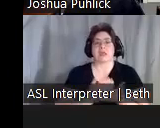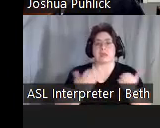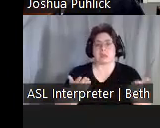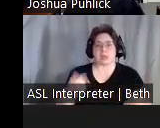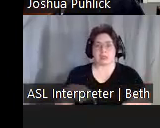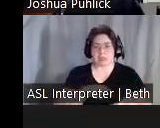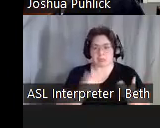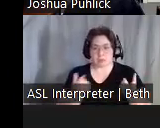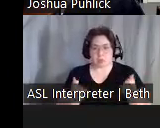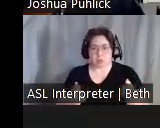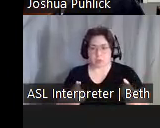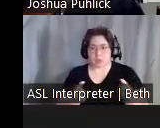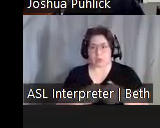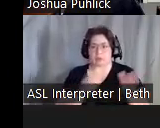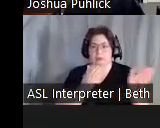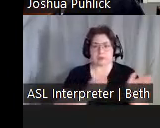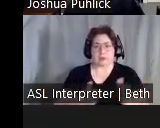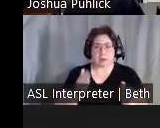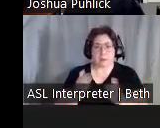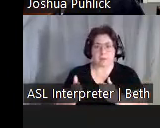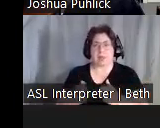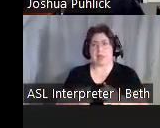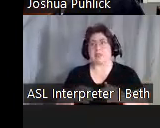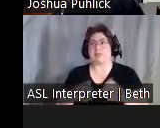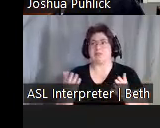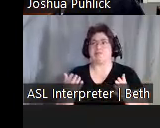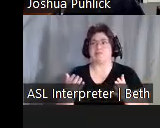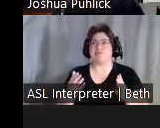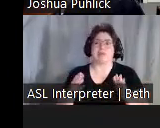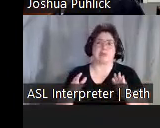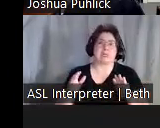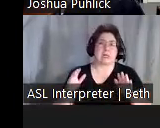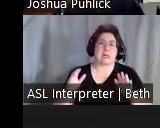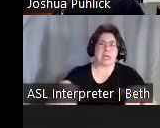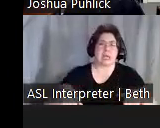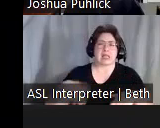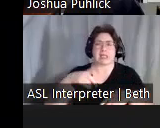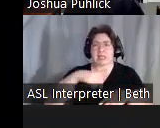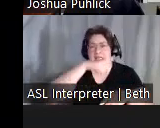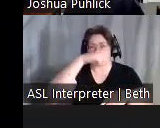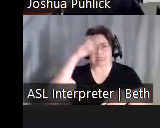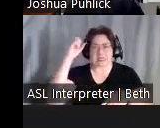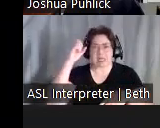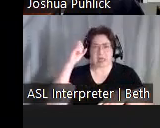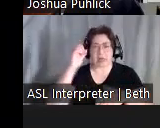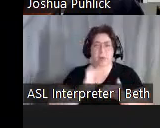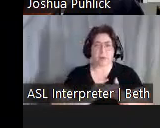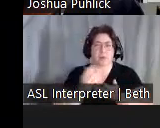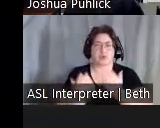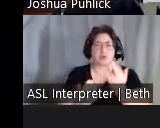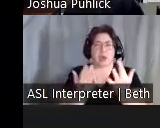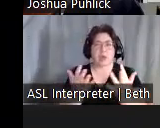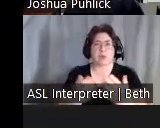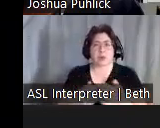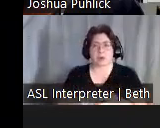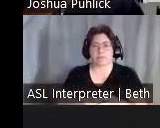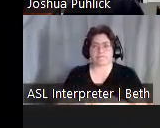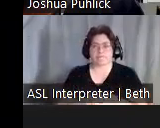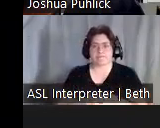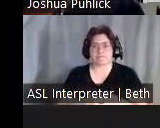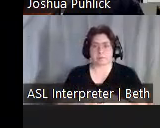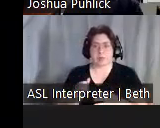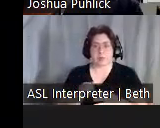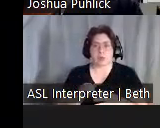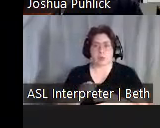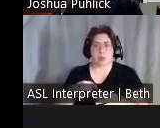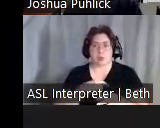planning late summer prescribed burn so we can expose mineral soil and time that with a good